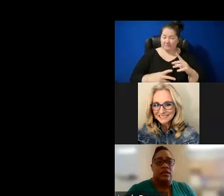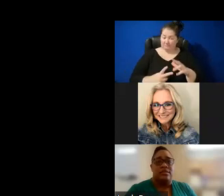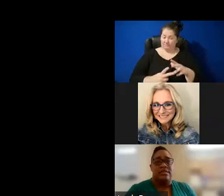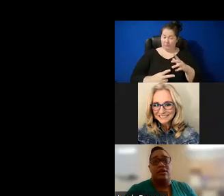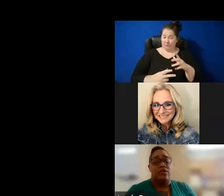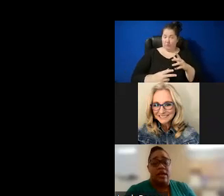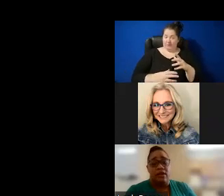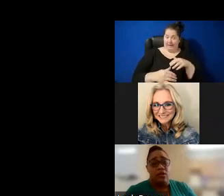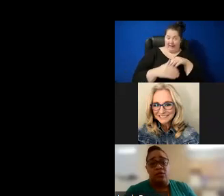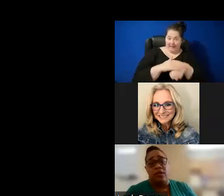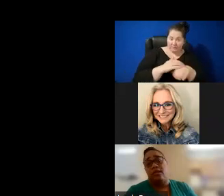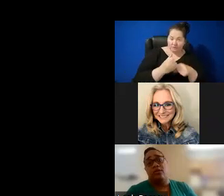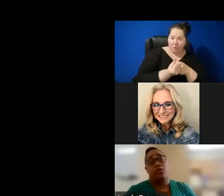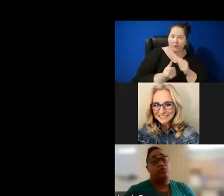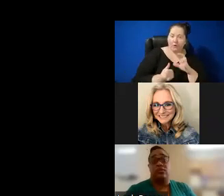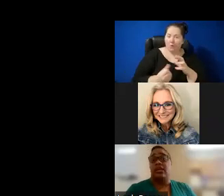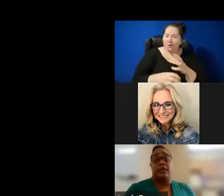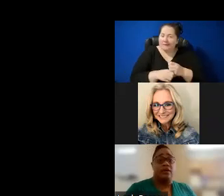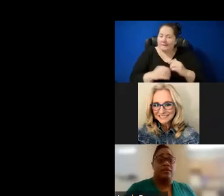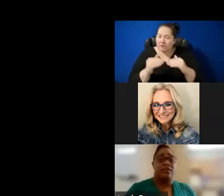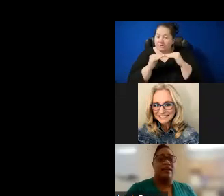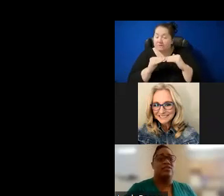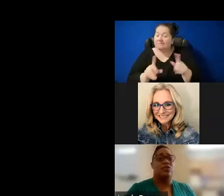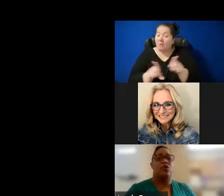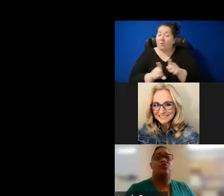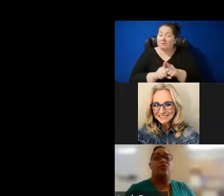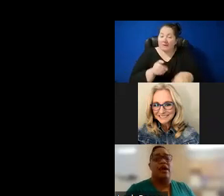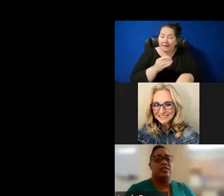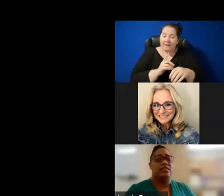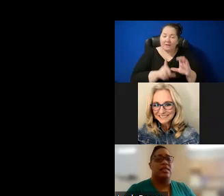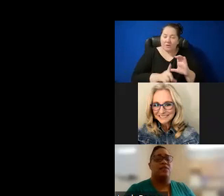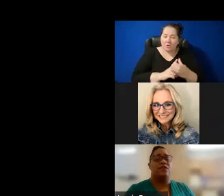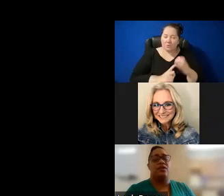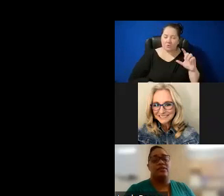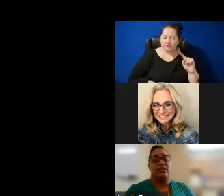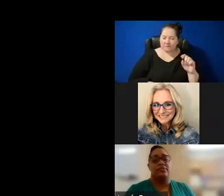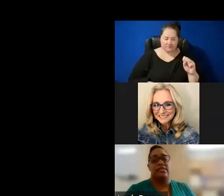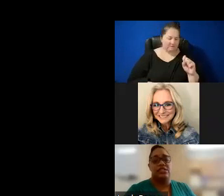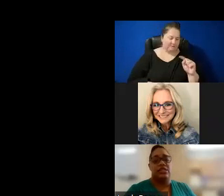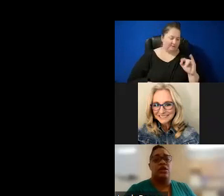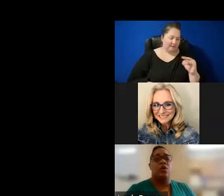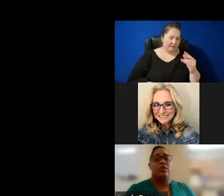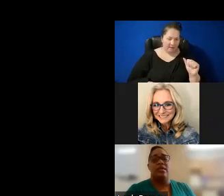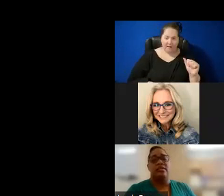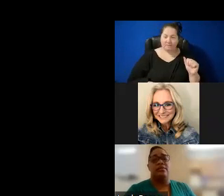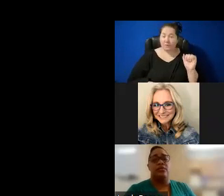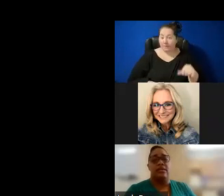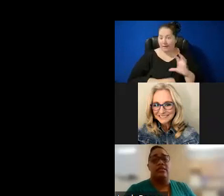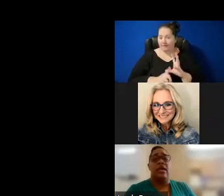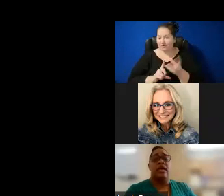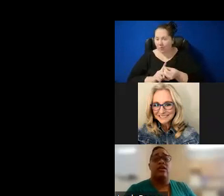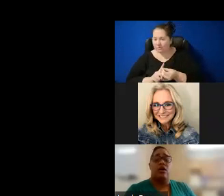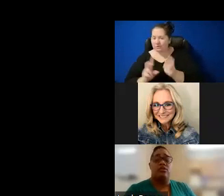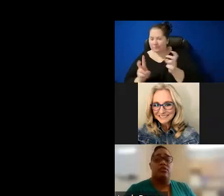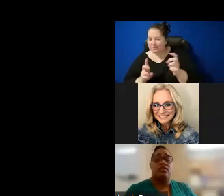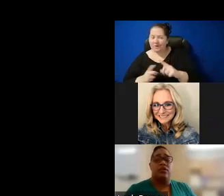justice. Tackle that on with cultural stigma, right? So cultural factors and the fear of stigmatization within these